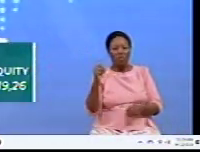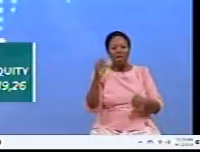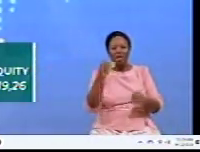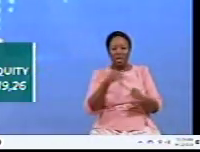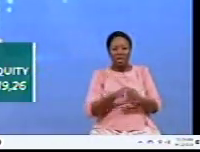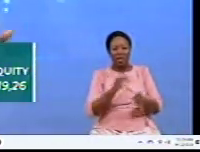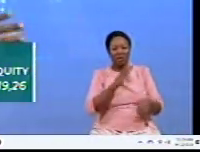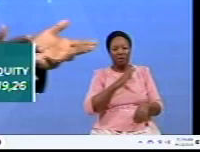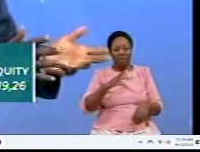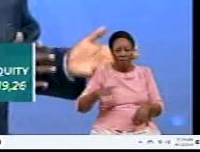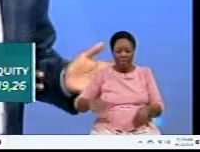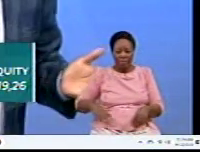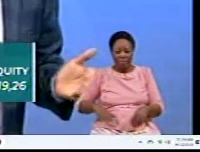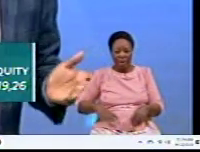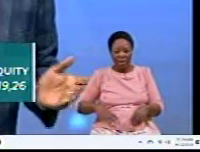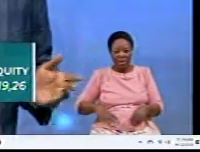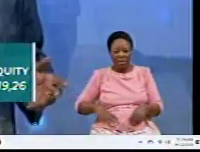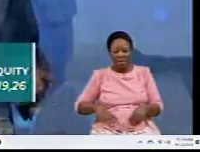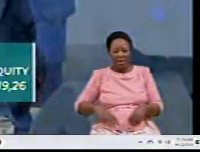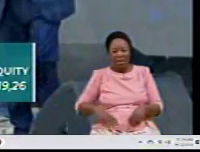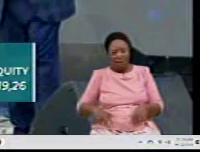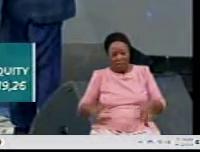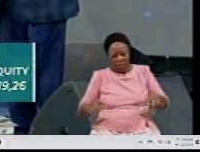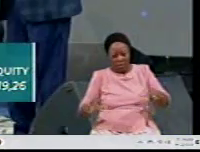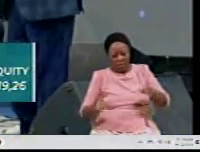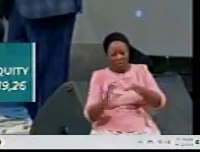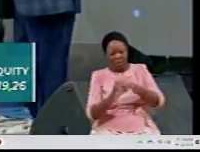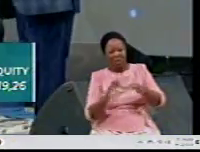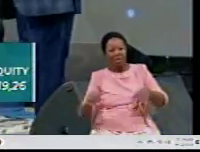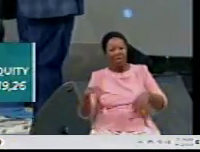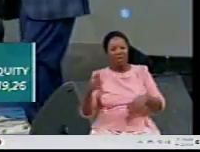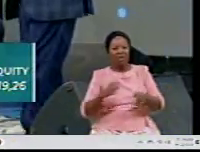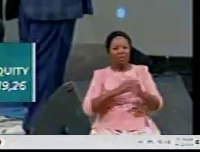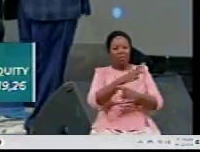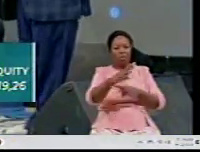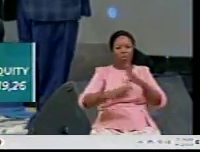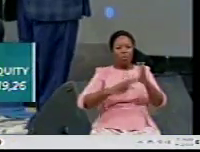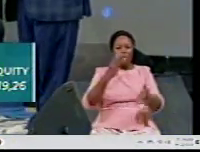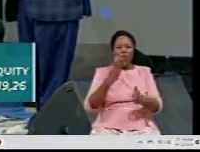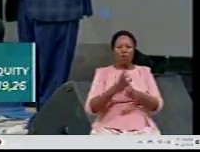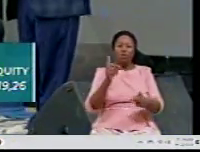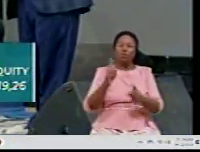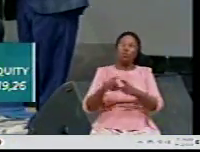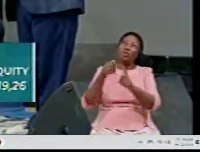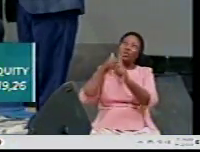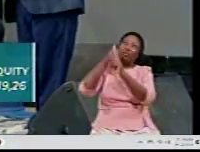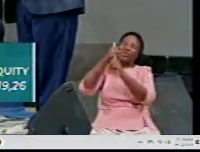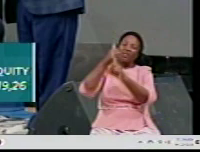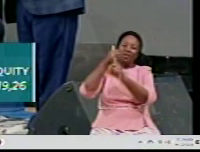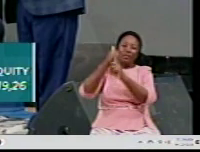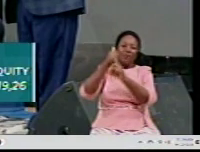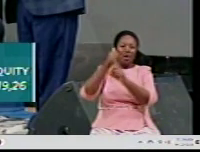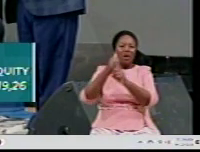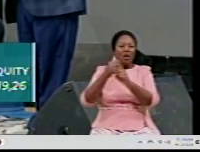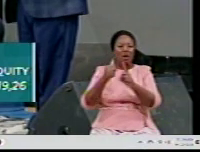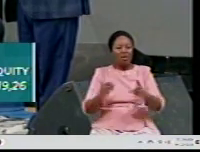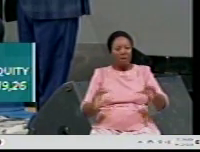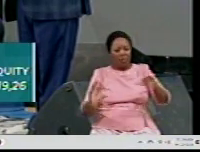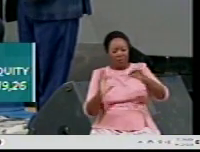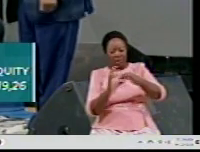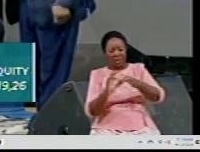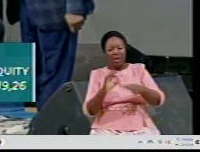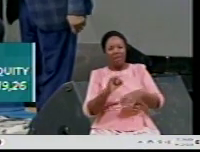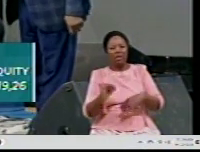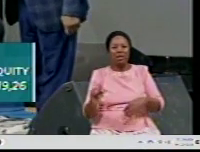Christ, reconciling the world unto himself, reconciling